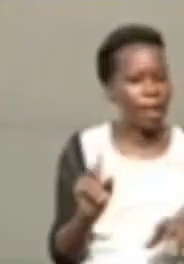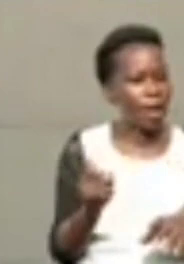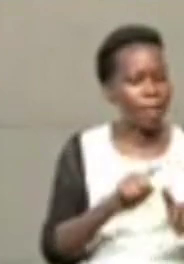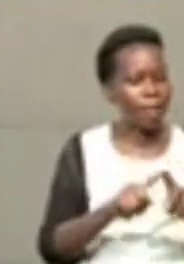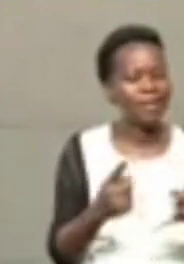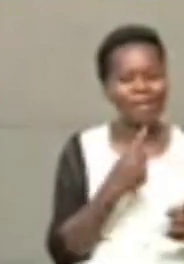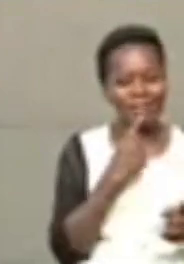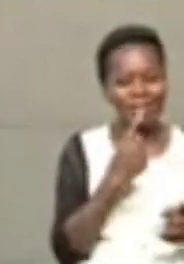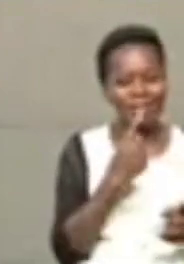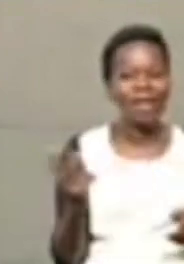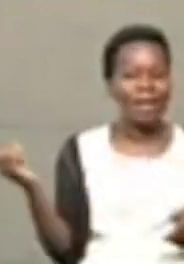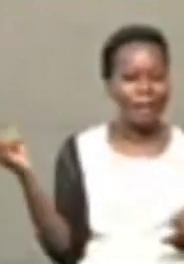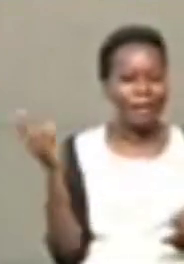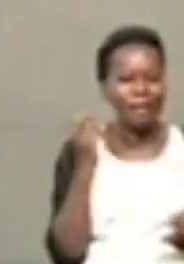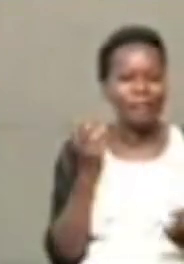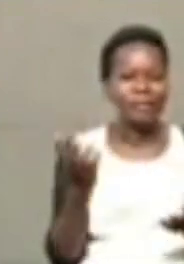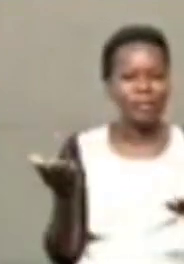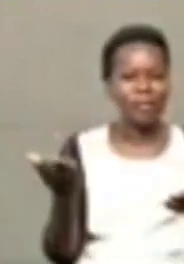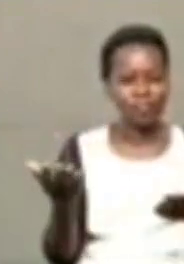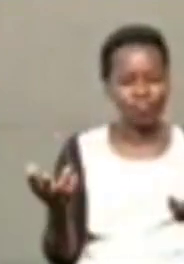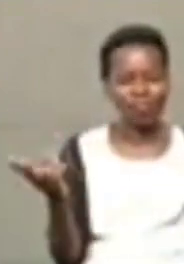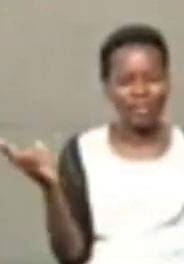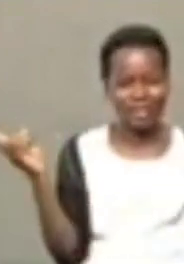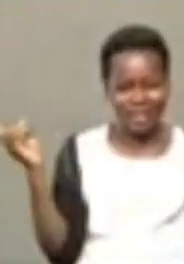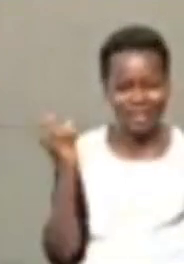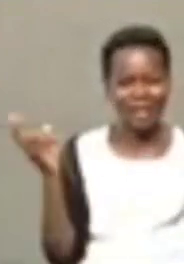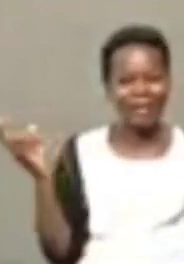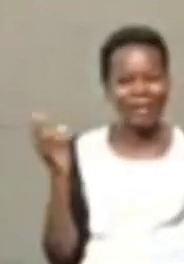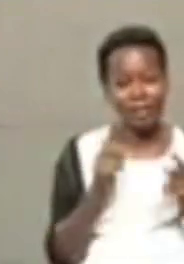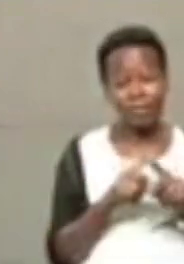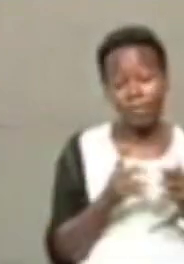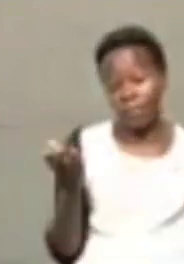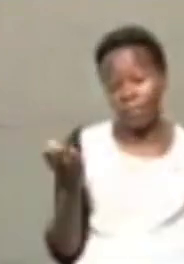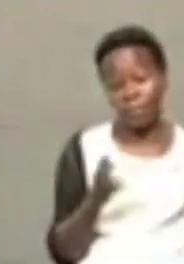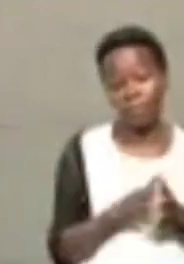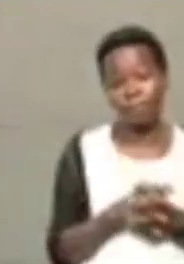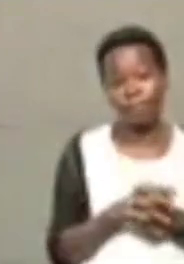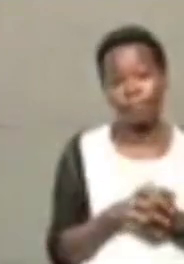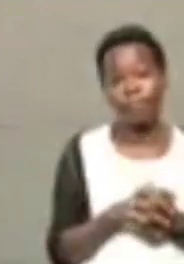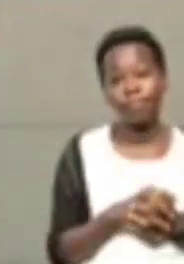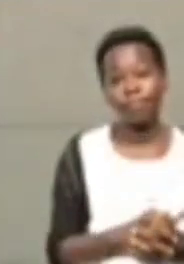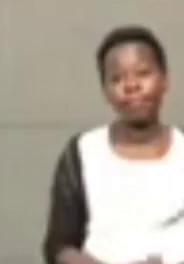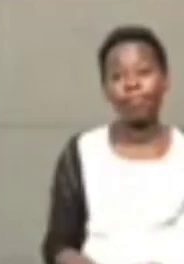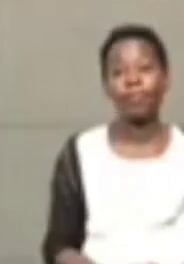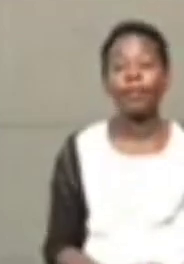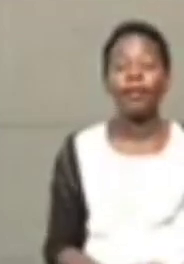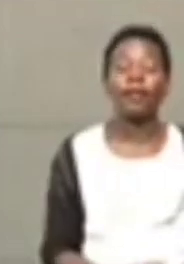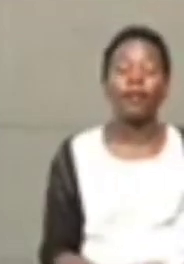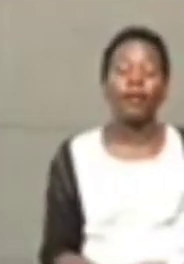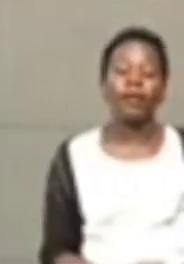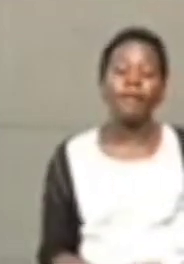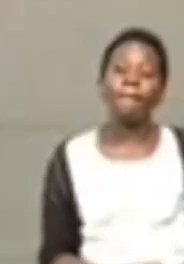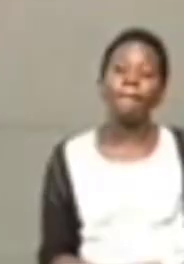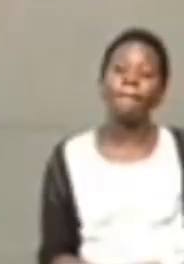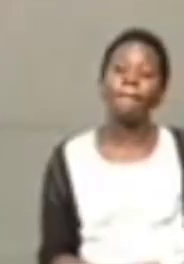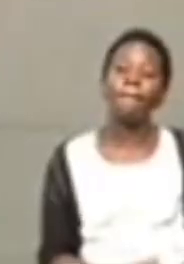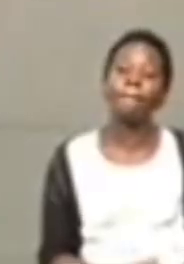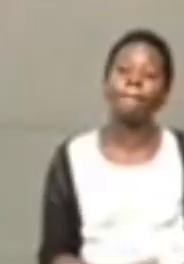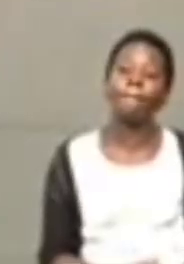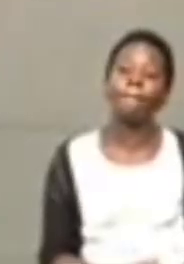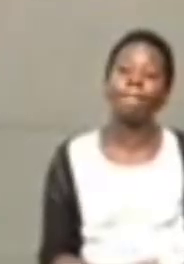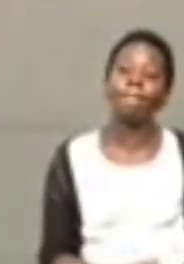to us. But are we listening? Thank you, Honorable Speaker. Patrick?